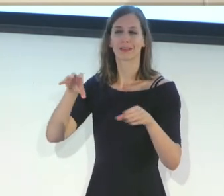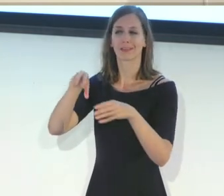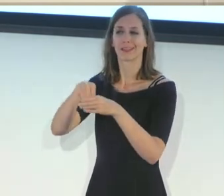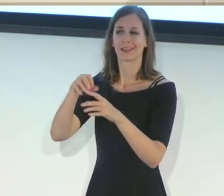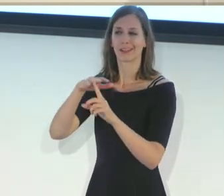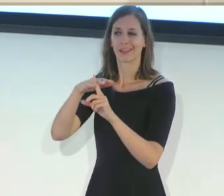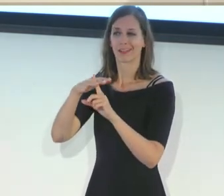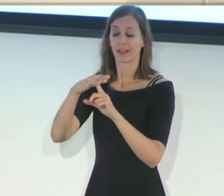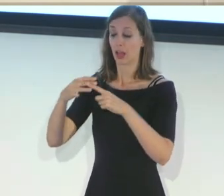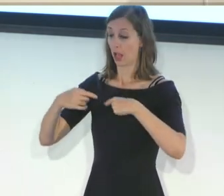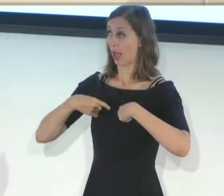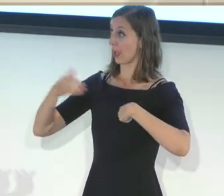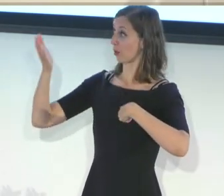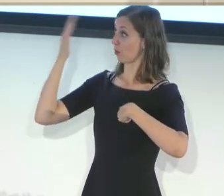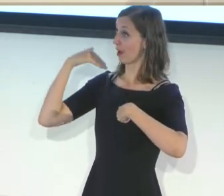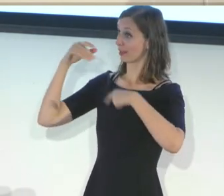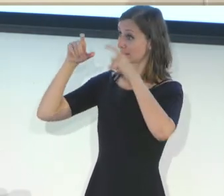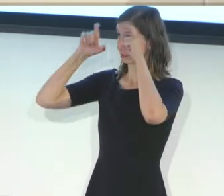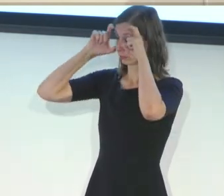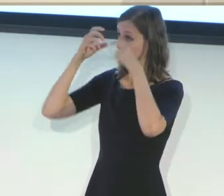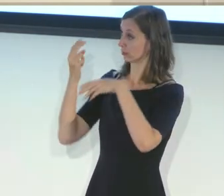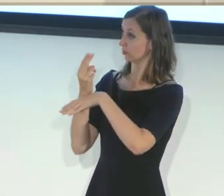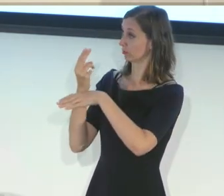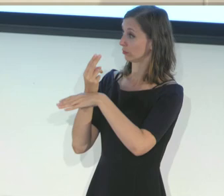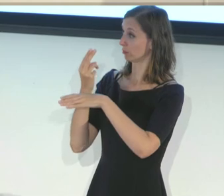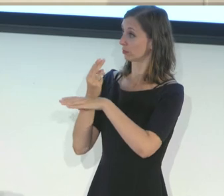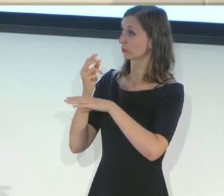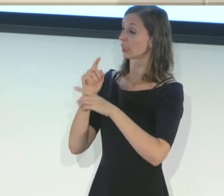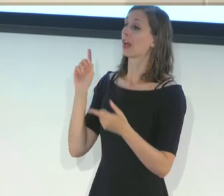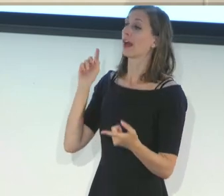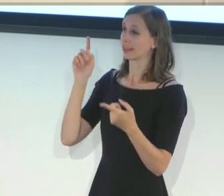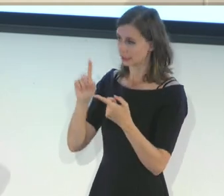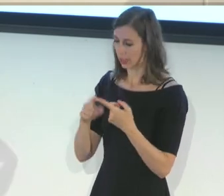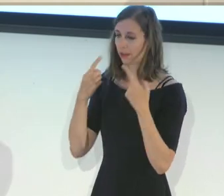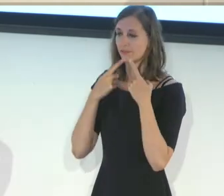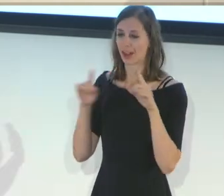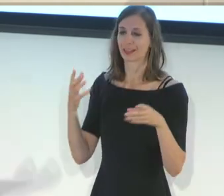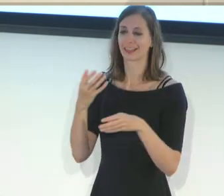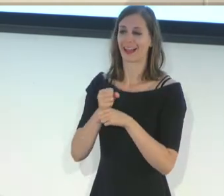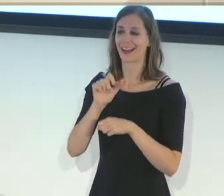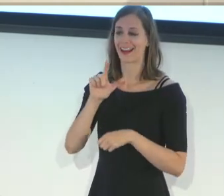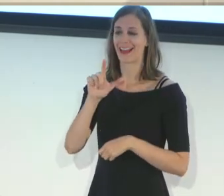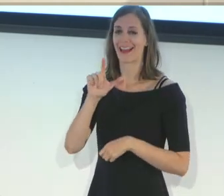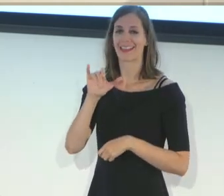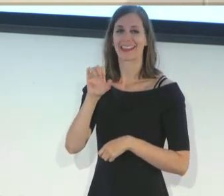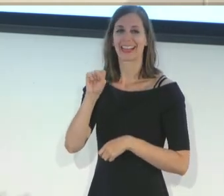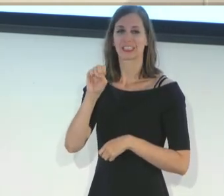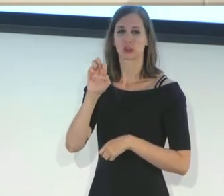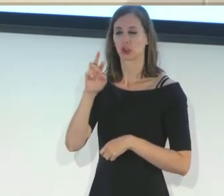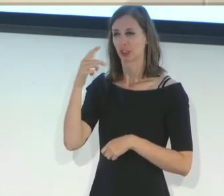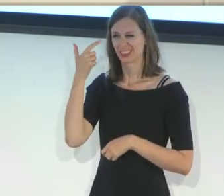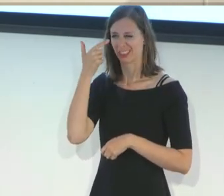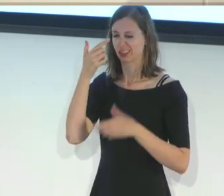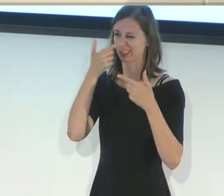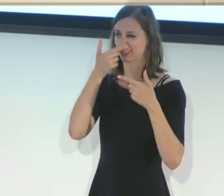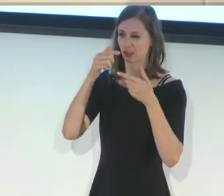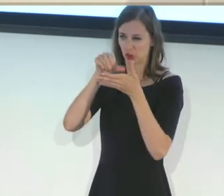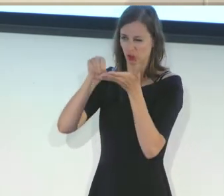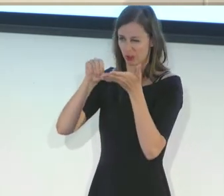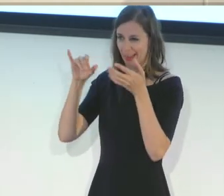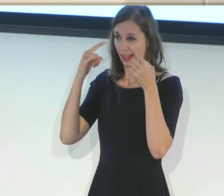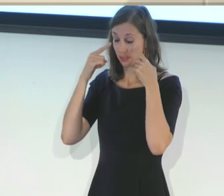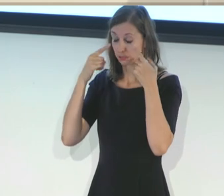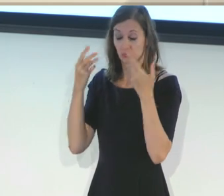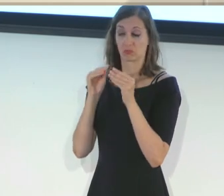I got LASIK, and I very rarely remember to bring my glasses with me, which is very contextual to whether or not I'm